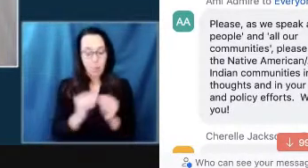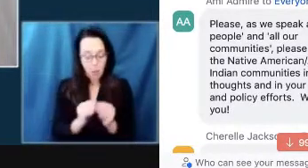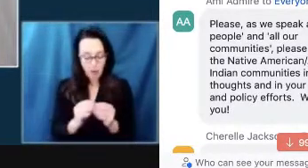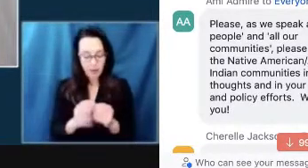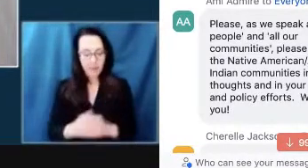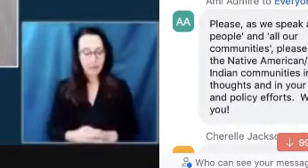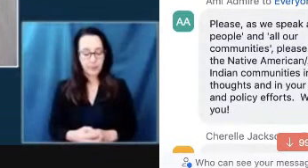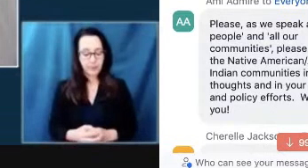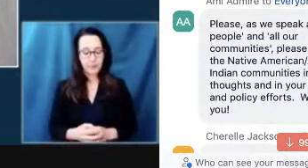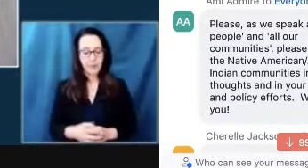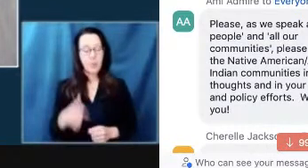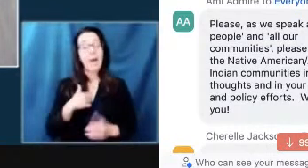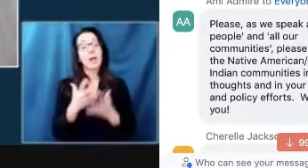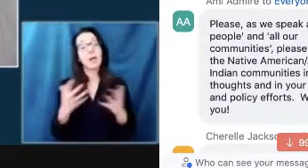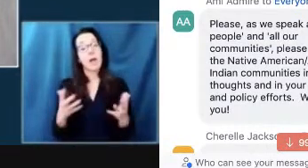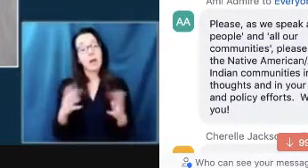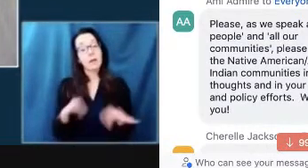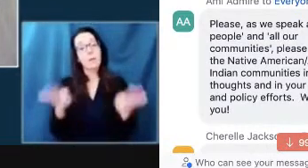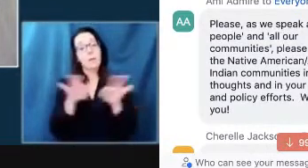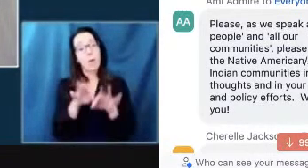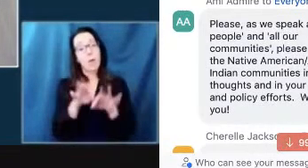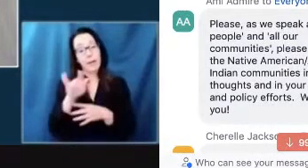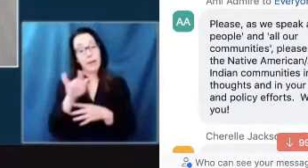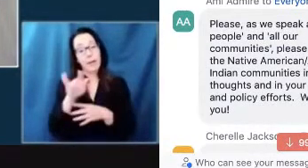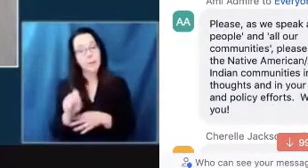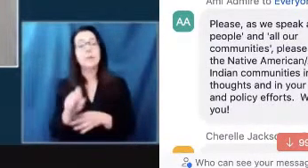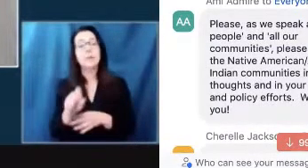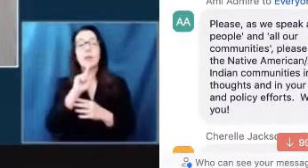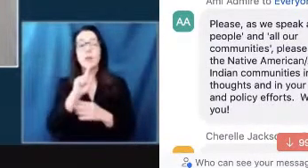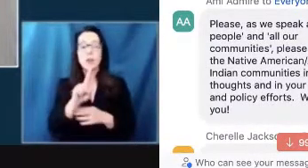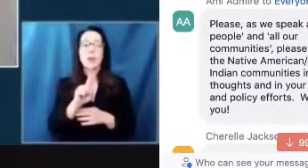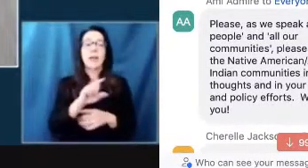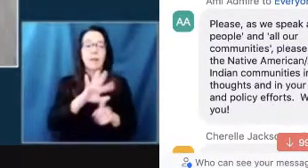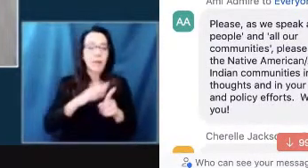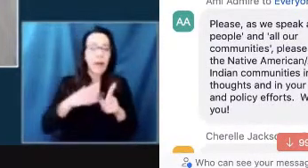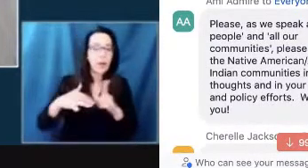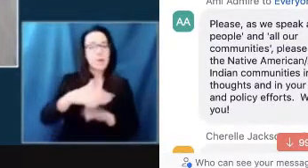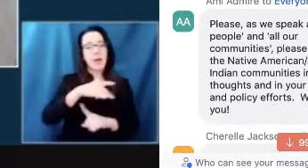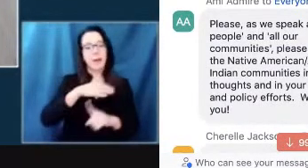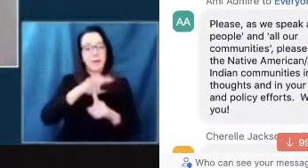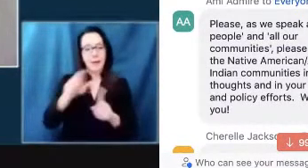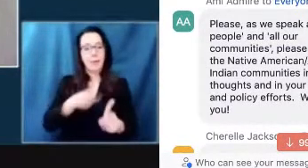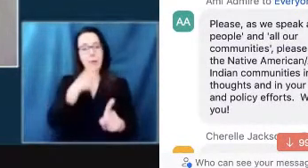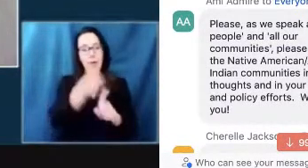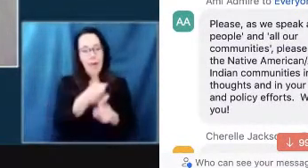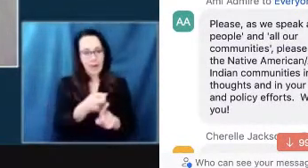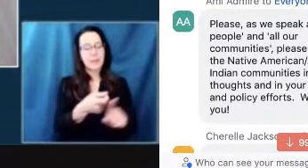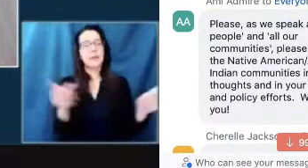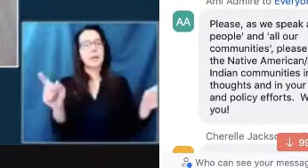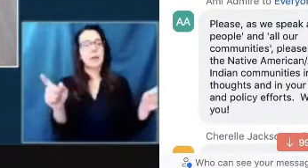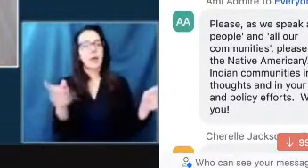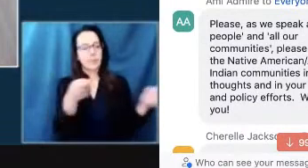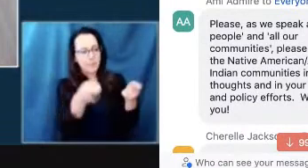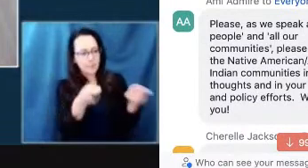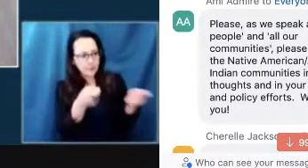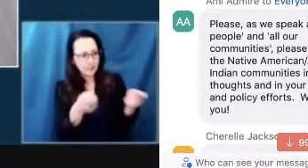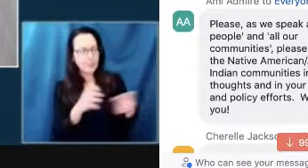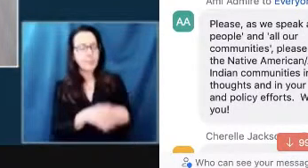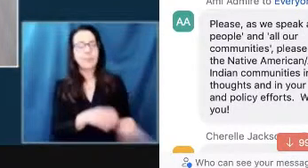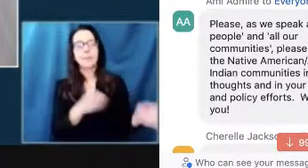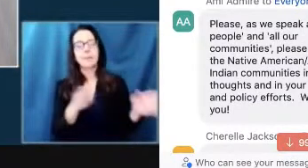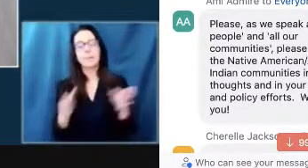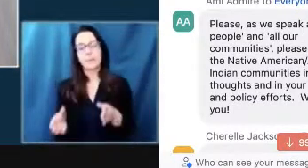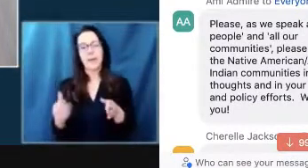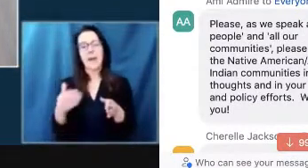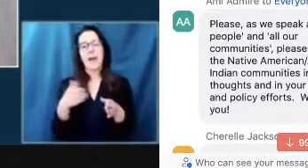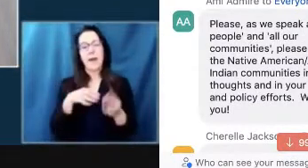of important bills to make sure environmental impacts are mitigated in the communities where they occur, to regulate freeway expansion in areas of heavy